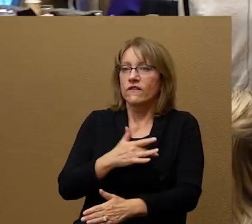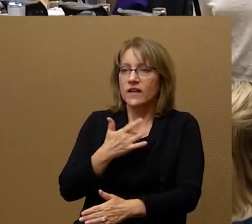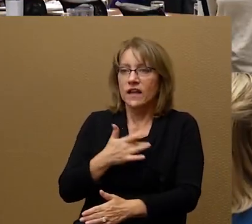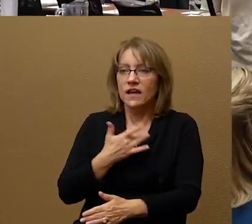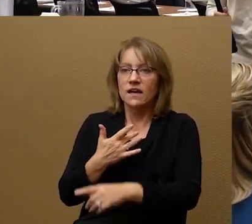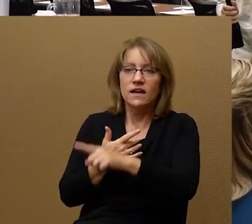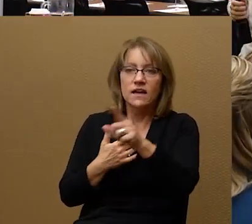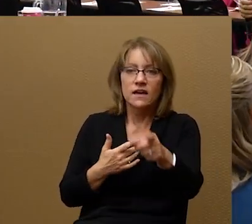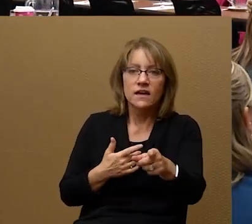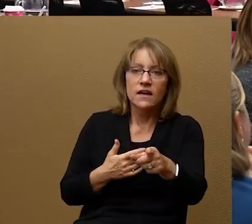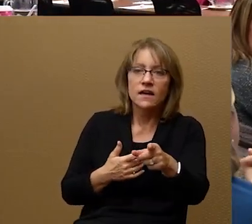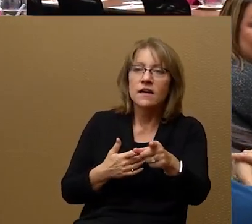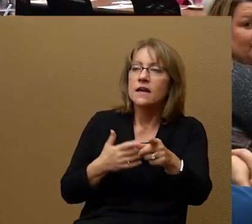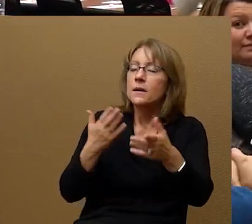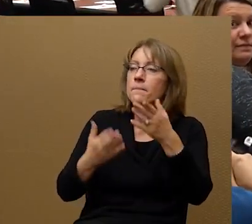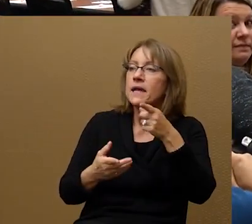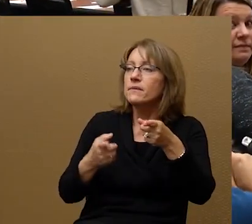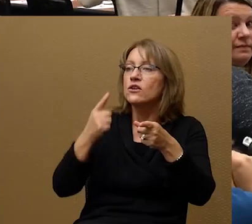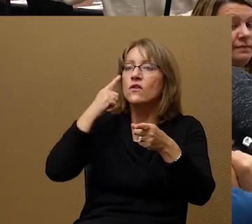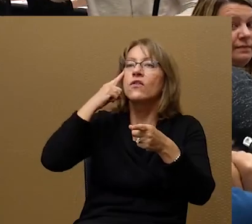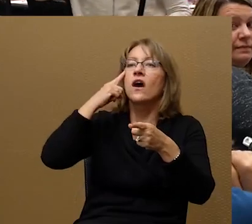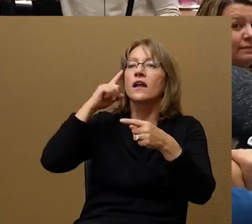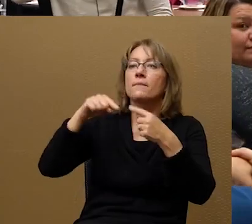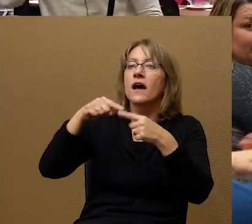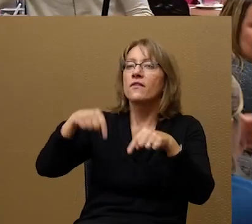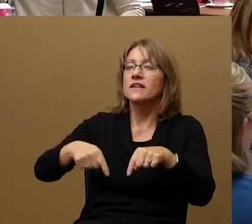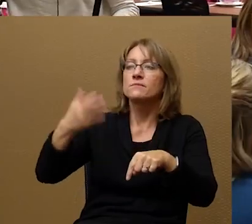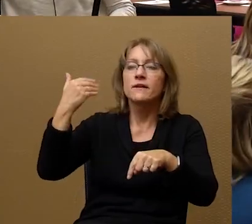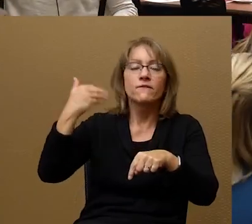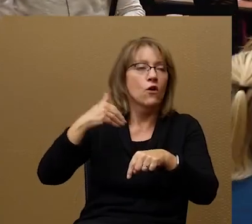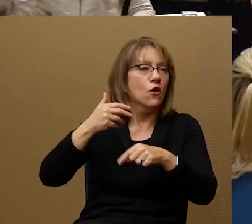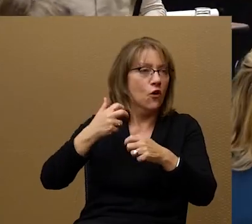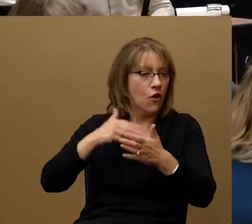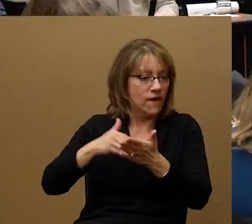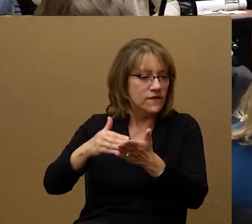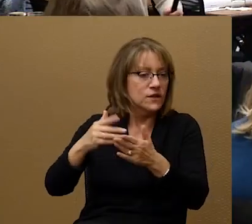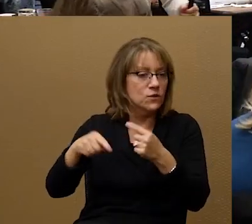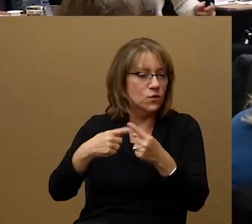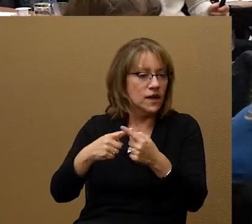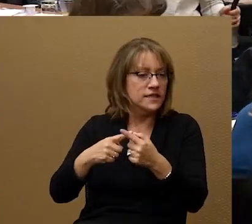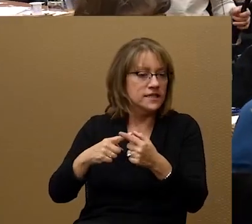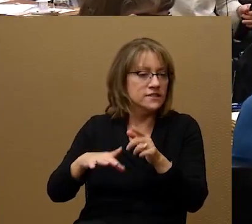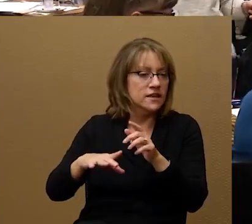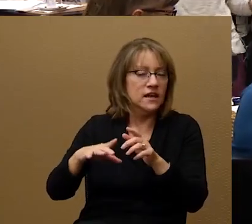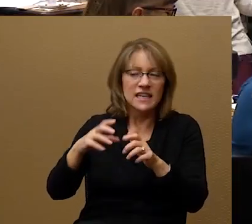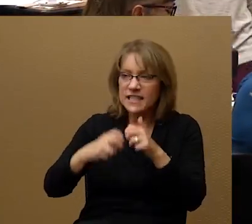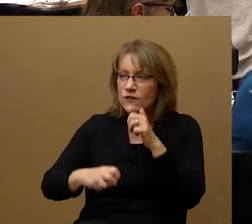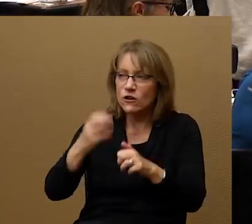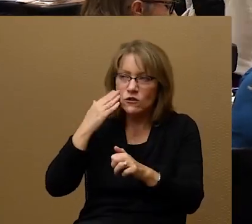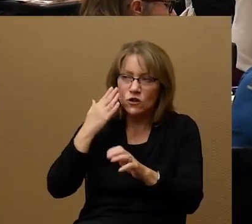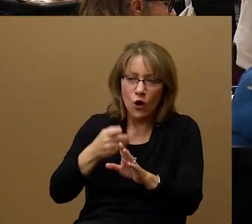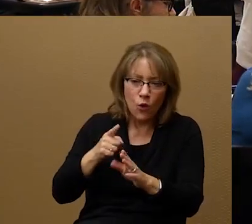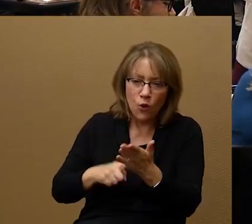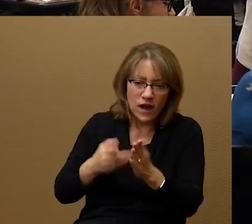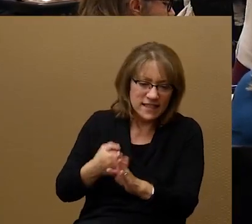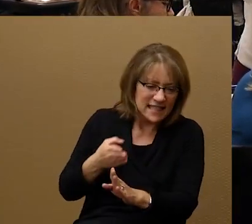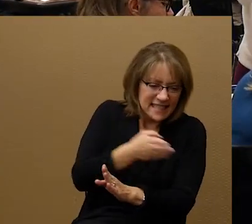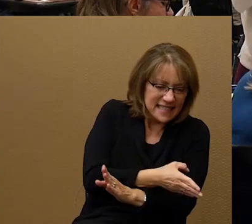you're dealing with this, you've probably thought of it, but a lot of times when it's hard to find an antecedent, maybe it's an